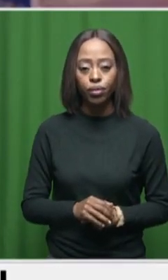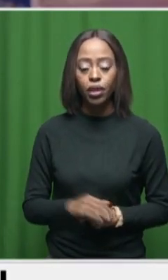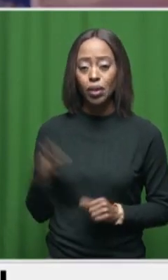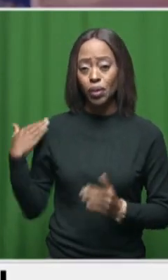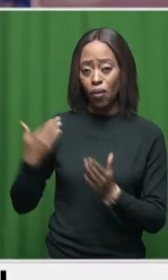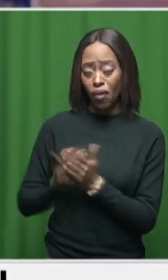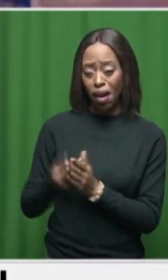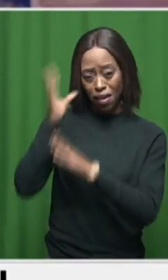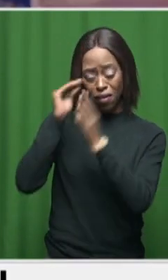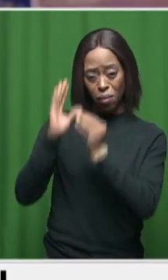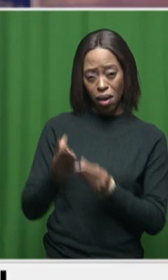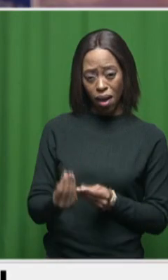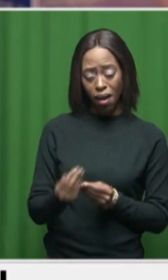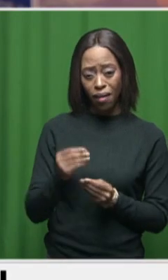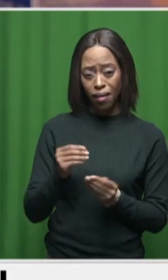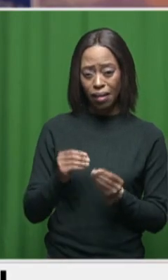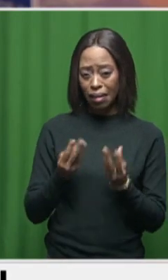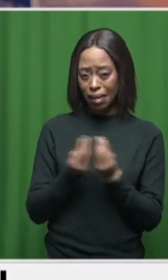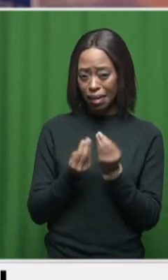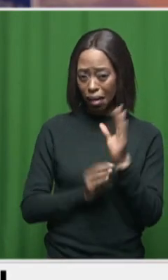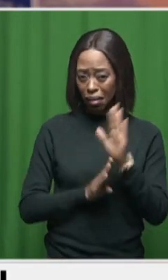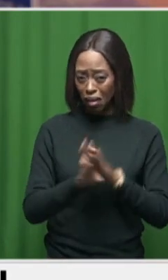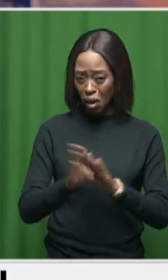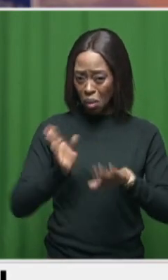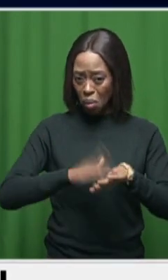gathered, is this trend likely to rise?